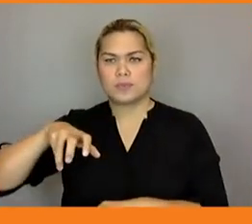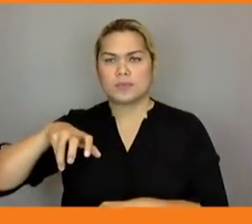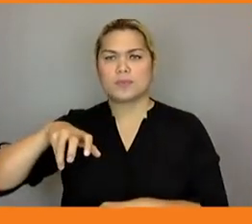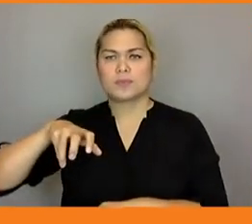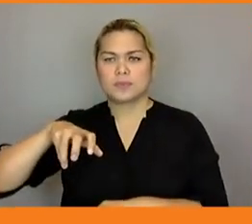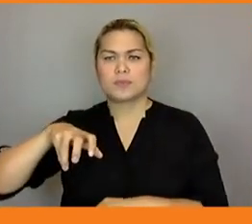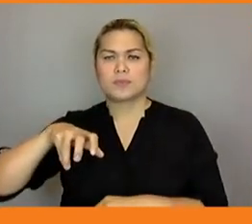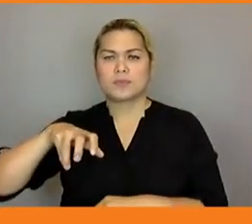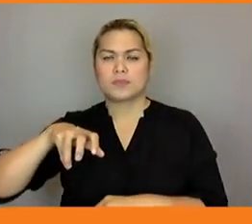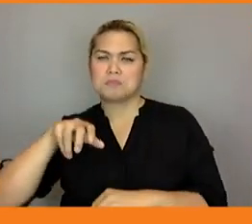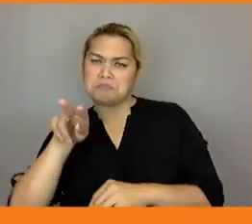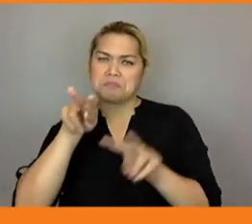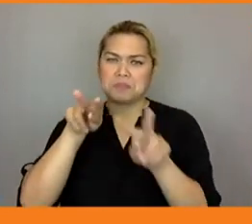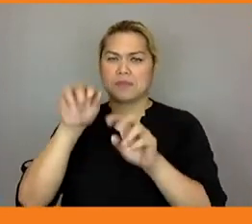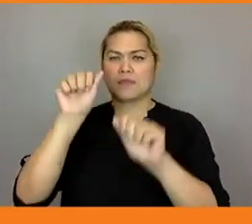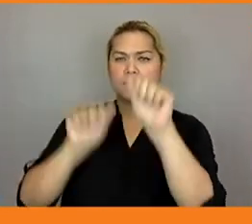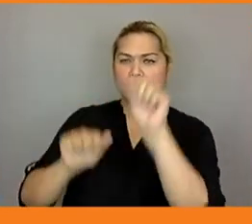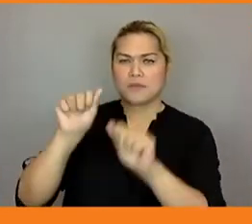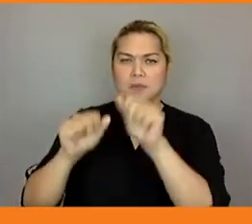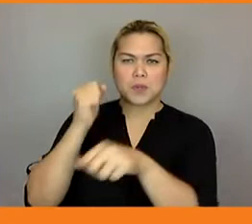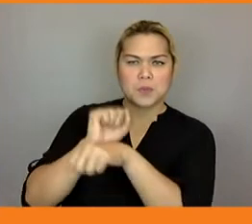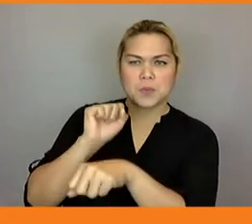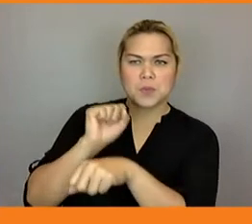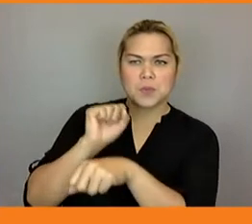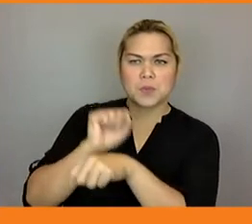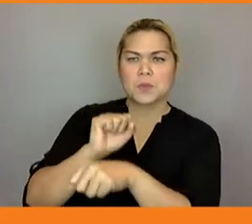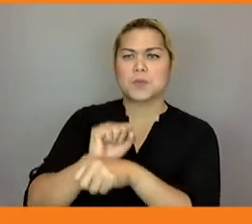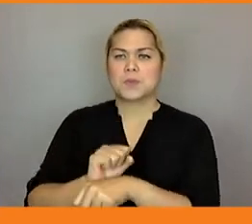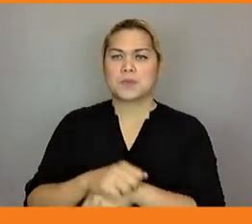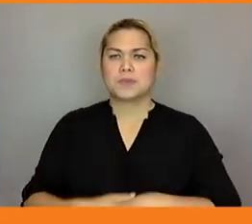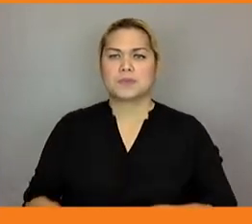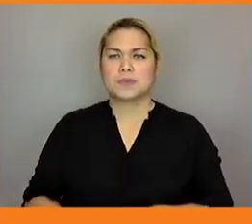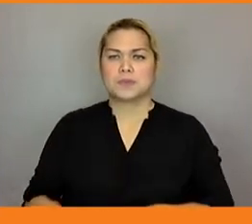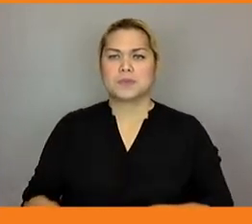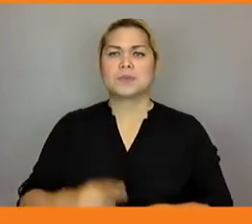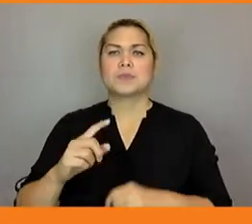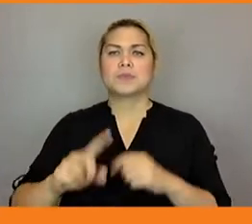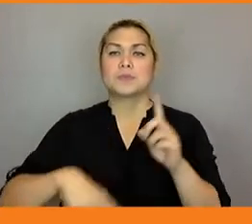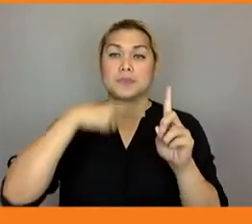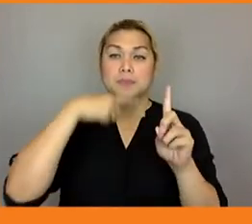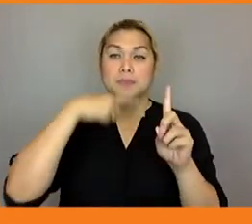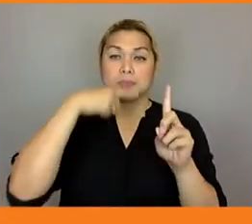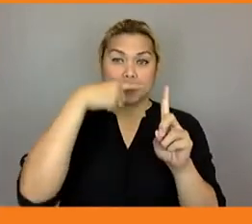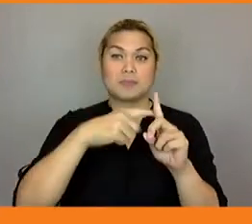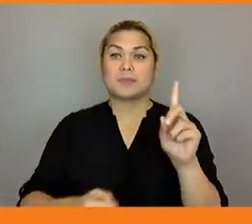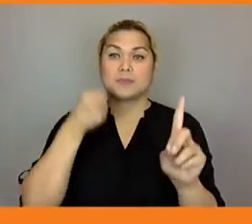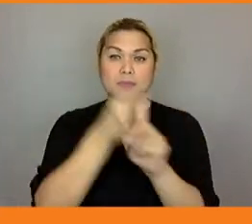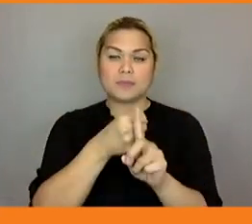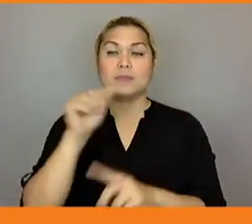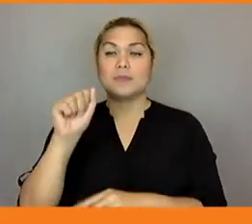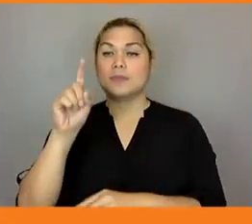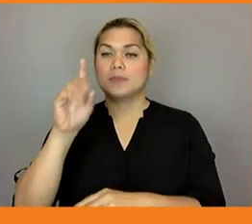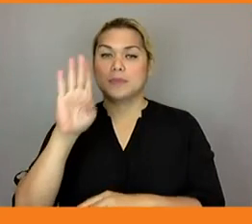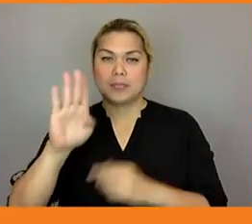the employment assessment of any ADB projects. Of course, the ILO can join this work based on the